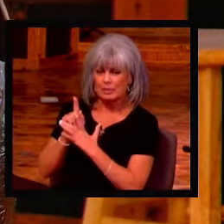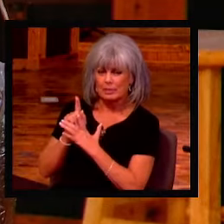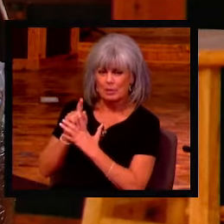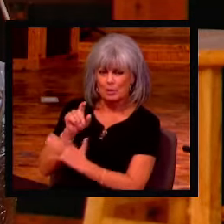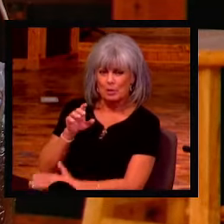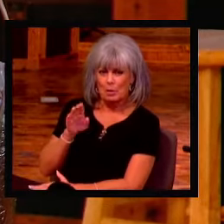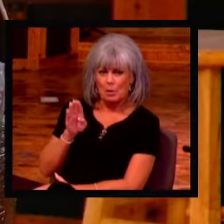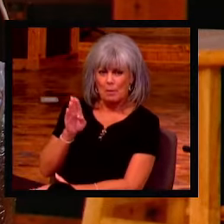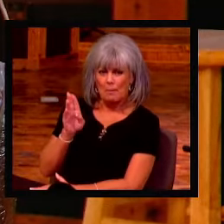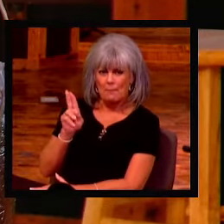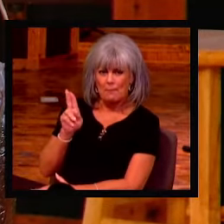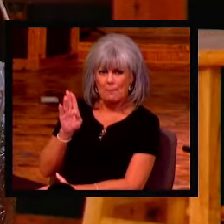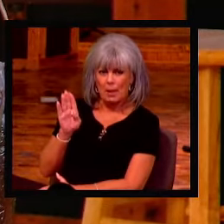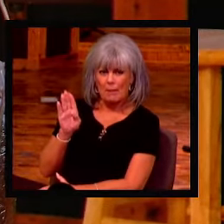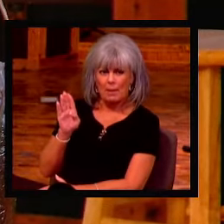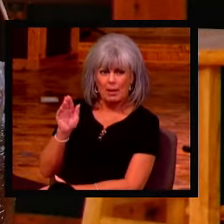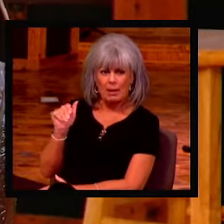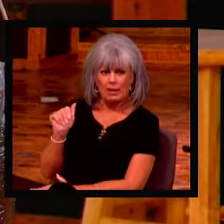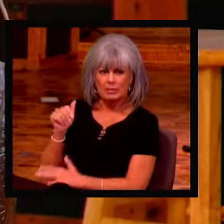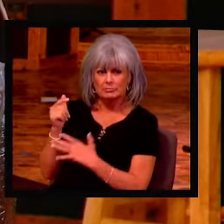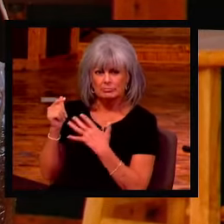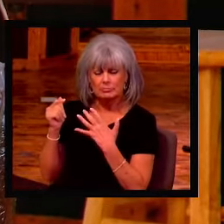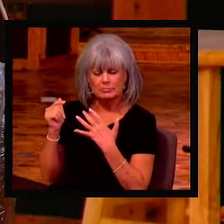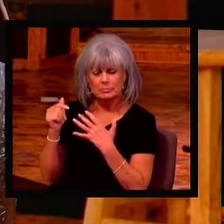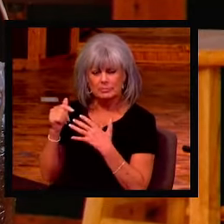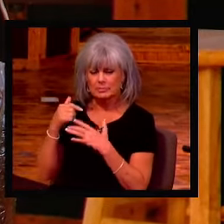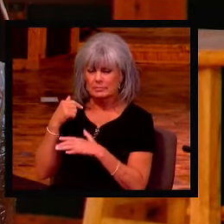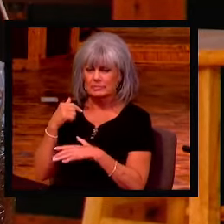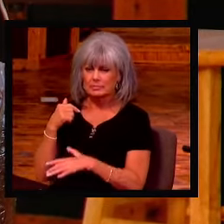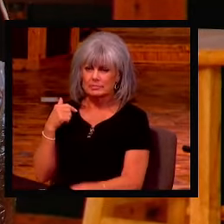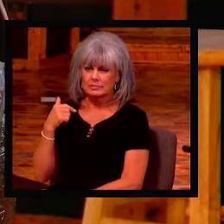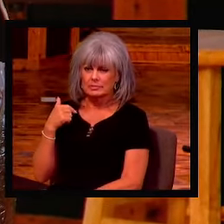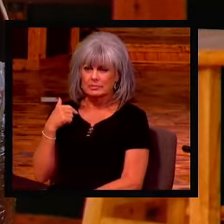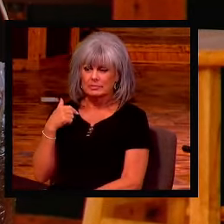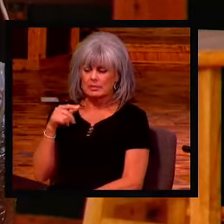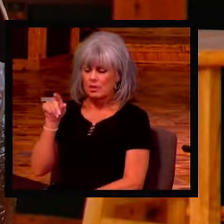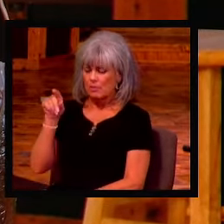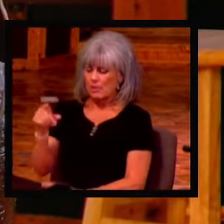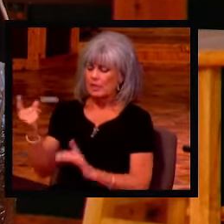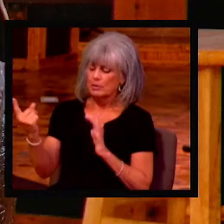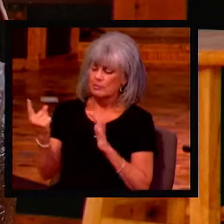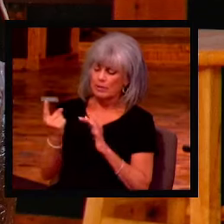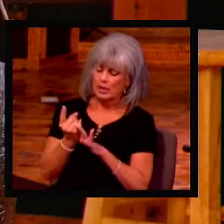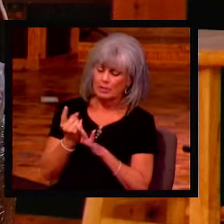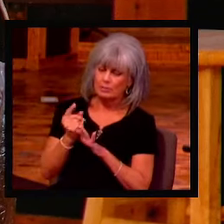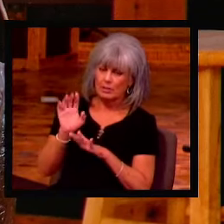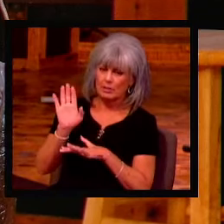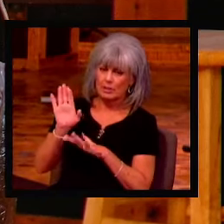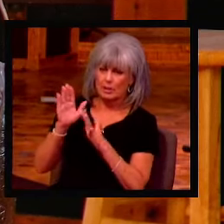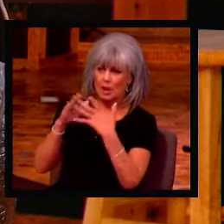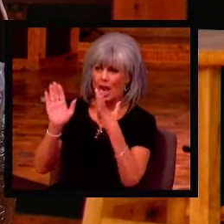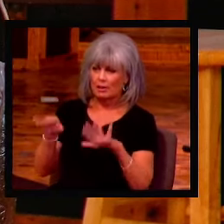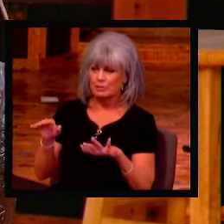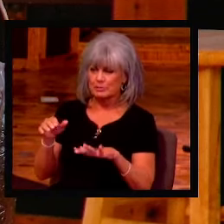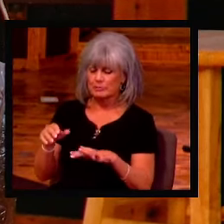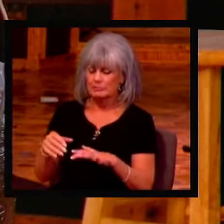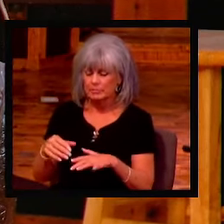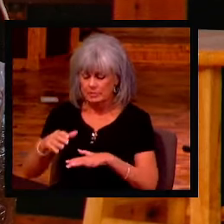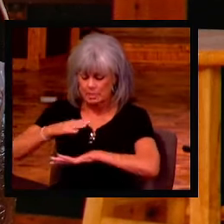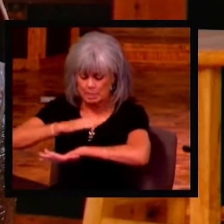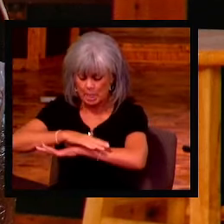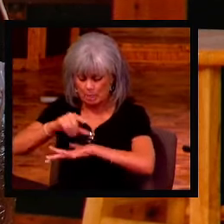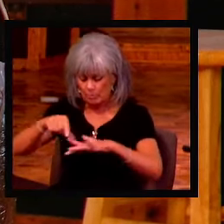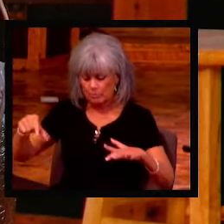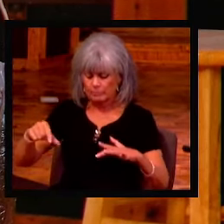Bubba, and I was invited to the house, and I'm sitting across the table from Papa,